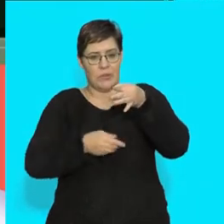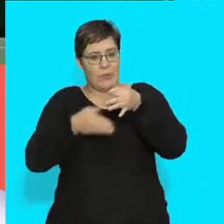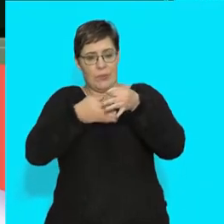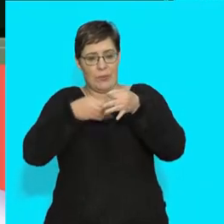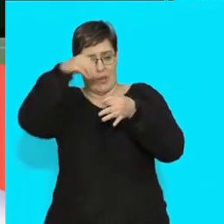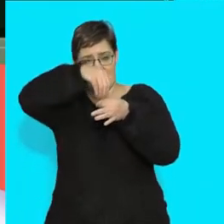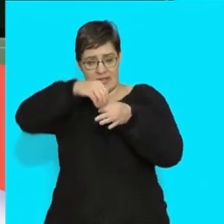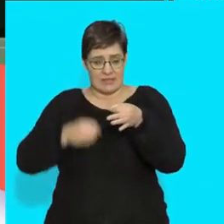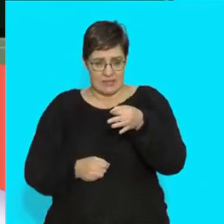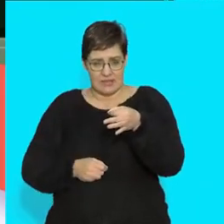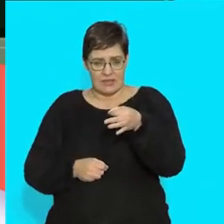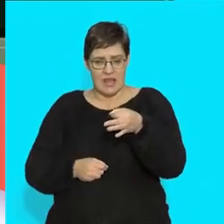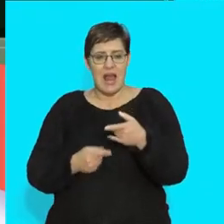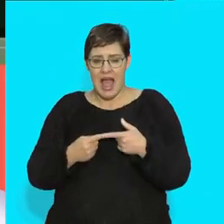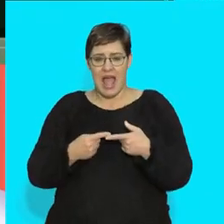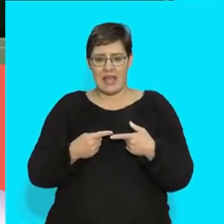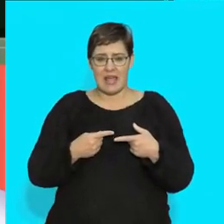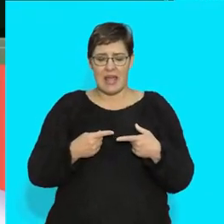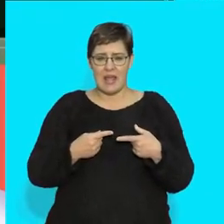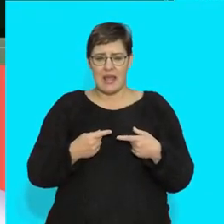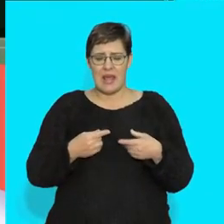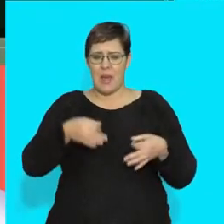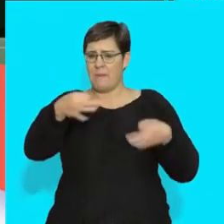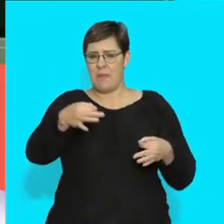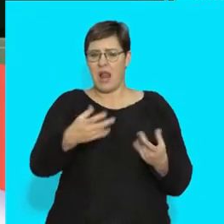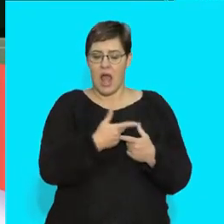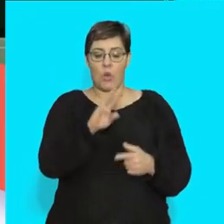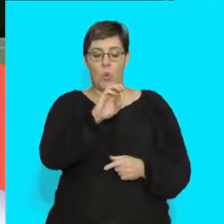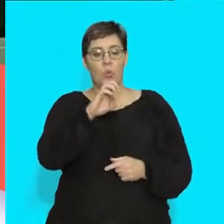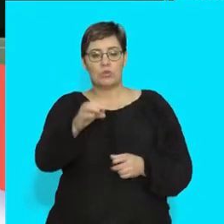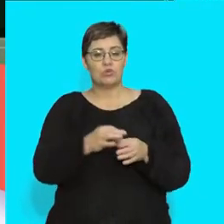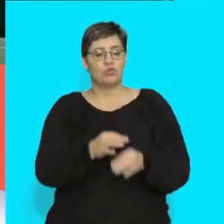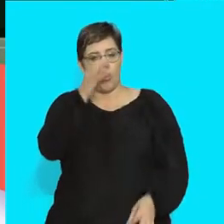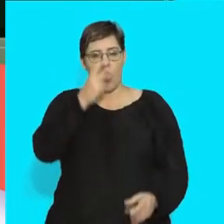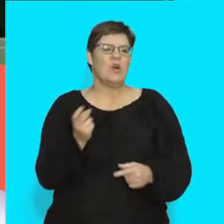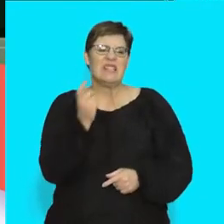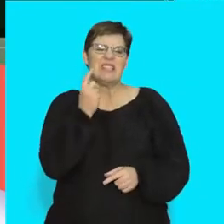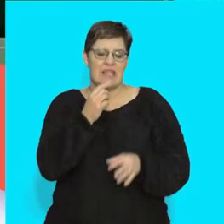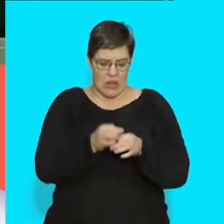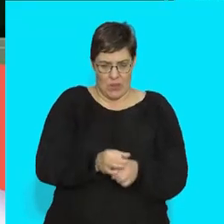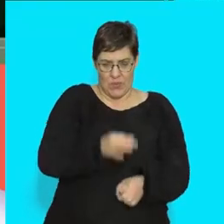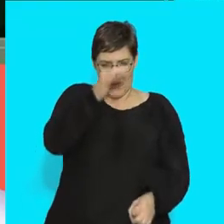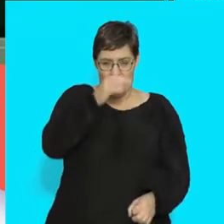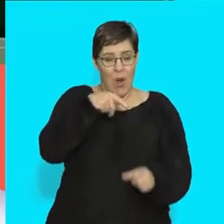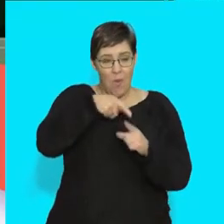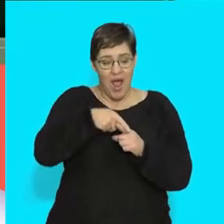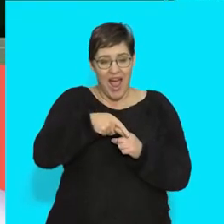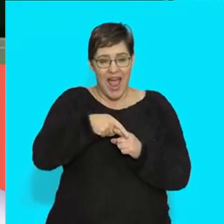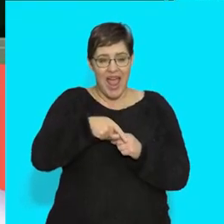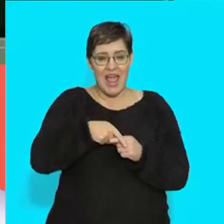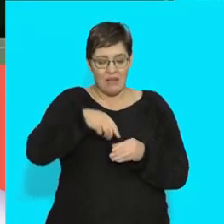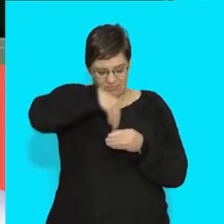not a paper straw, all right? A wooden straw, a steel straw, because that's the lignin around